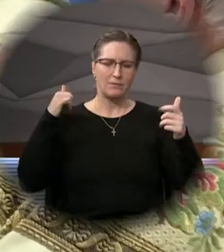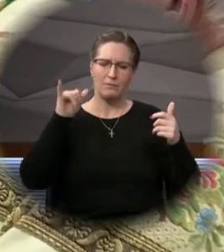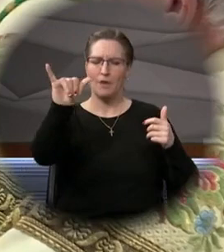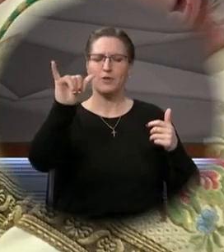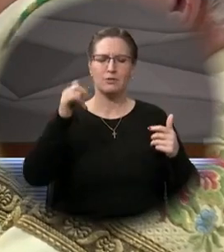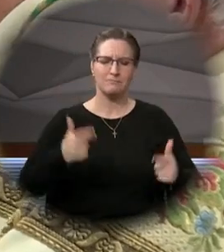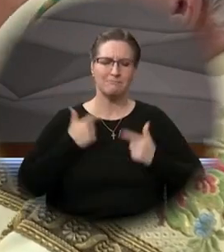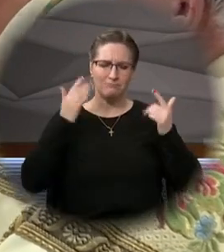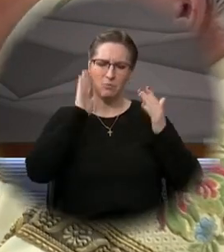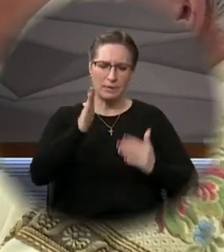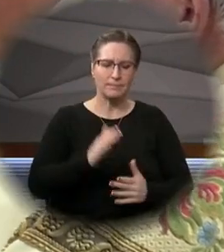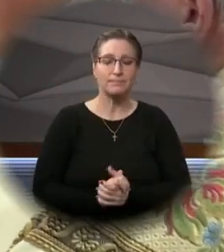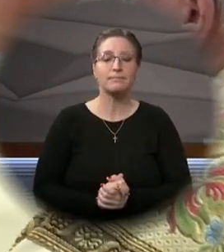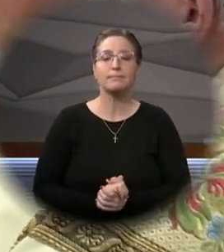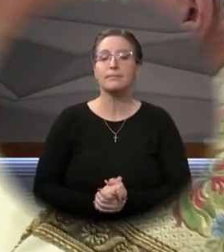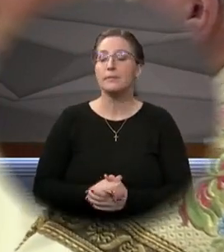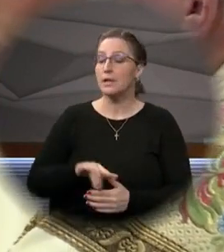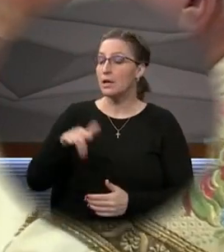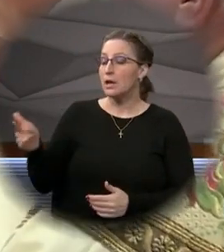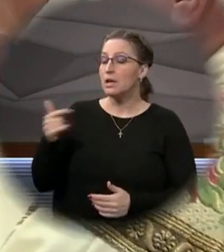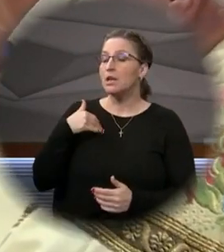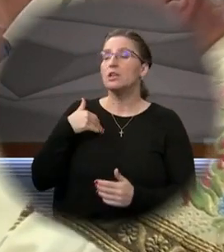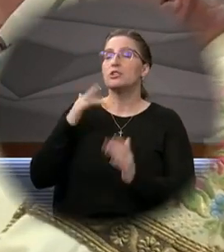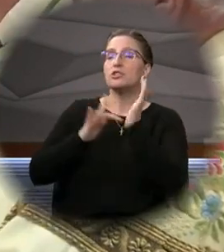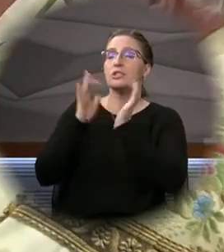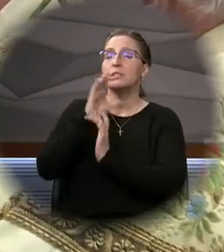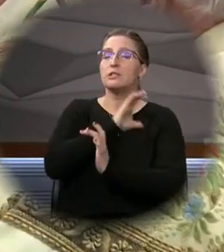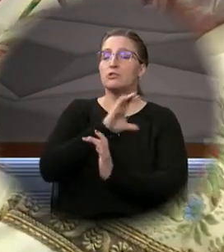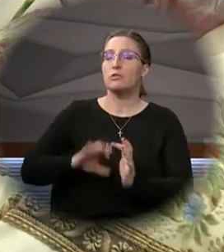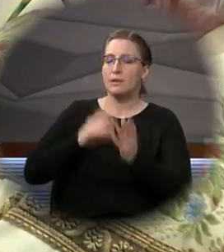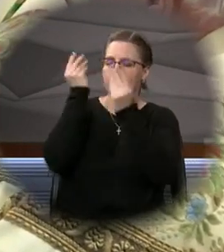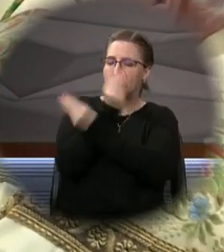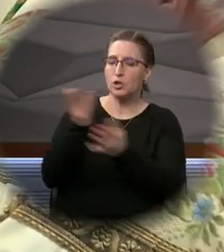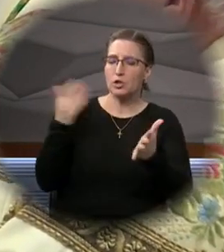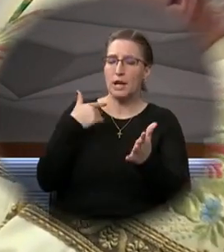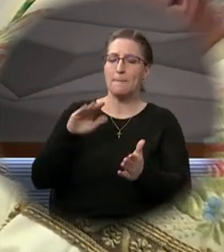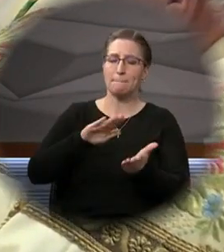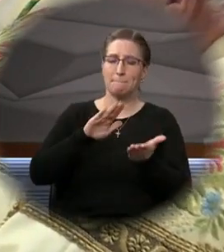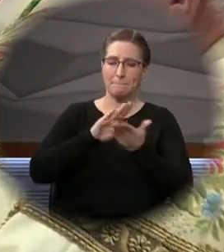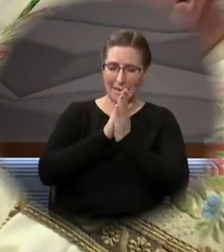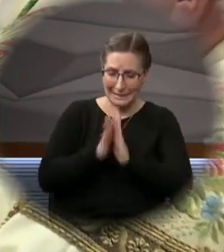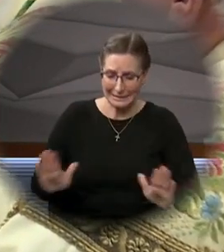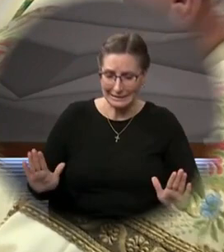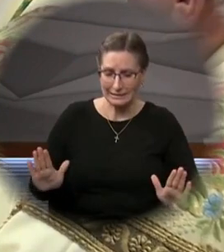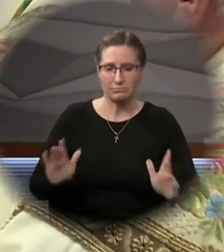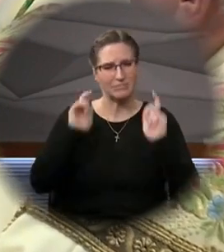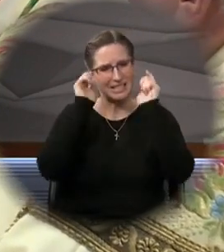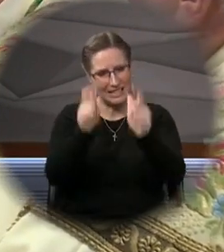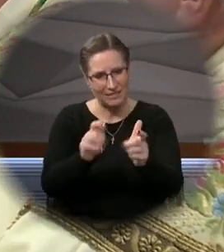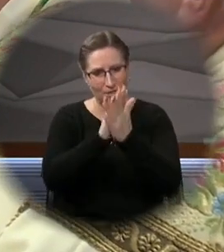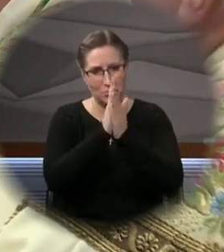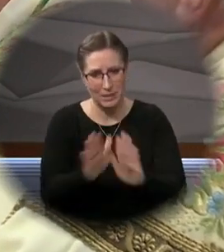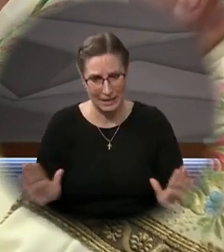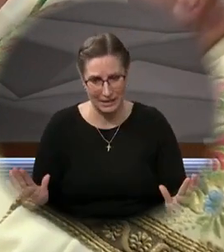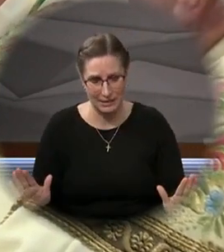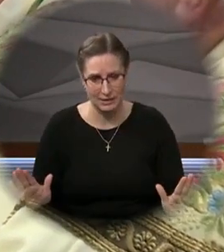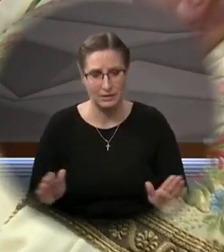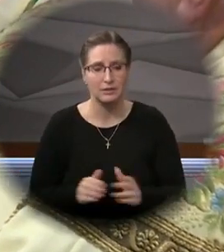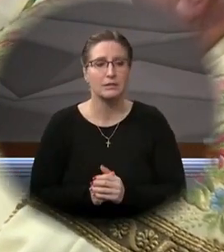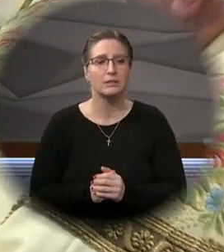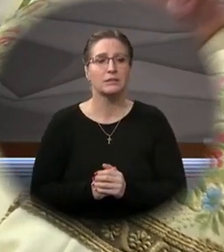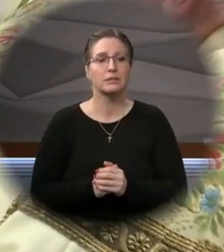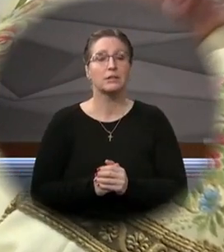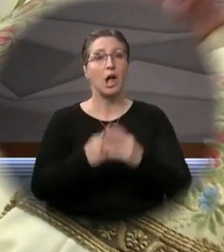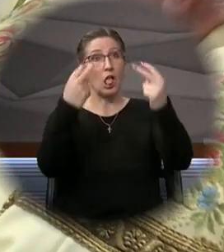forever. Lord Jesus Christ, you said to your apostles, Peace I leave you, my peace I give you.